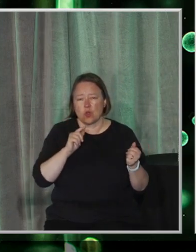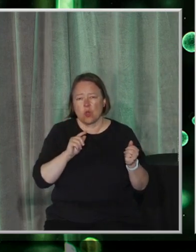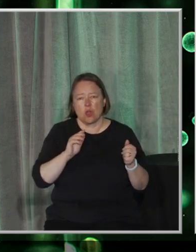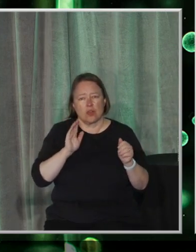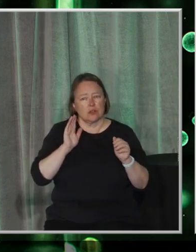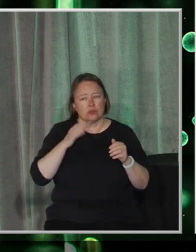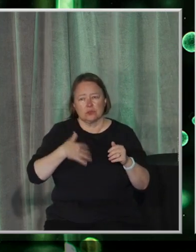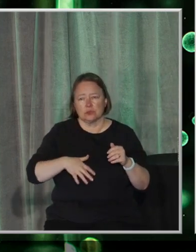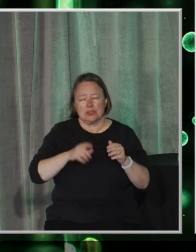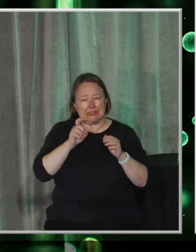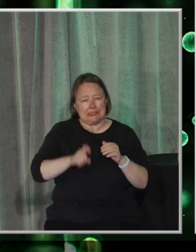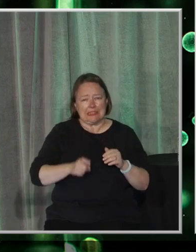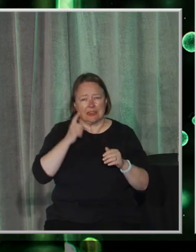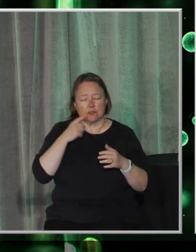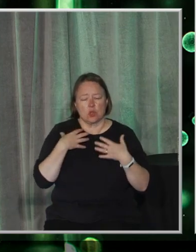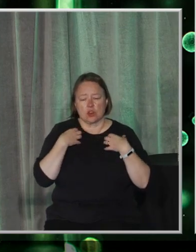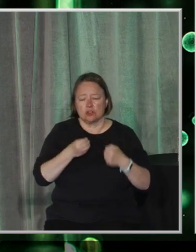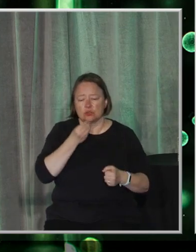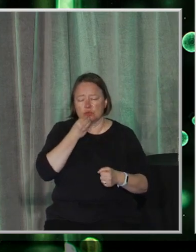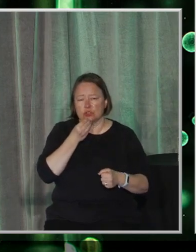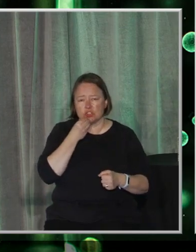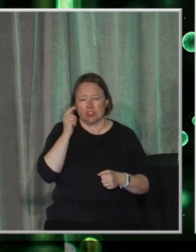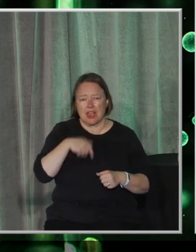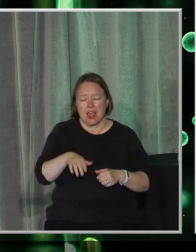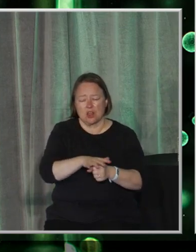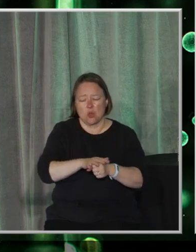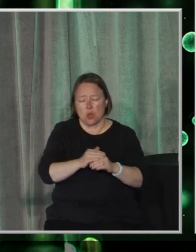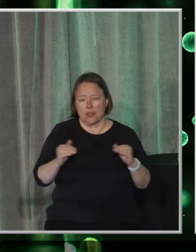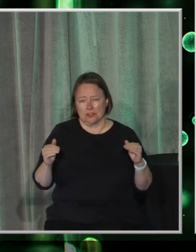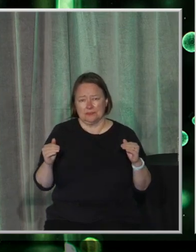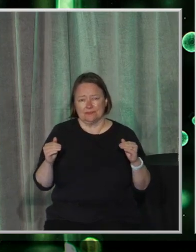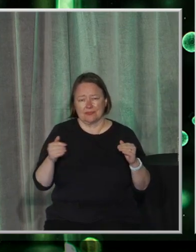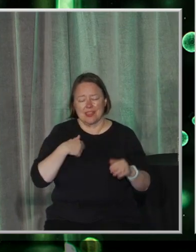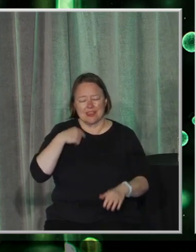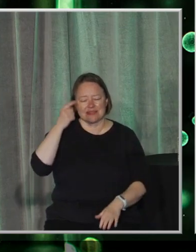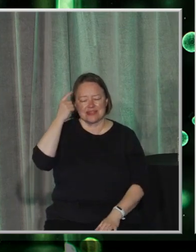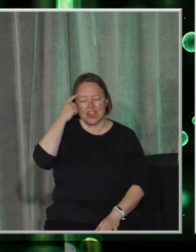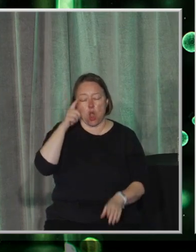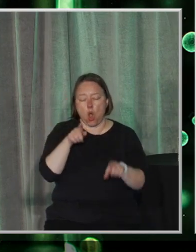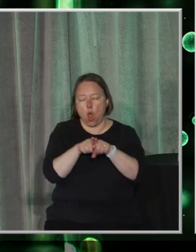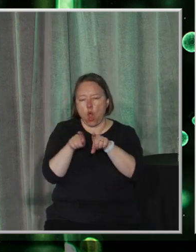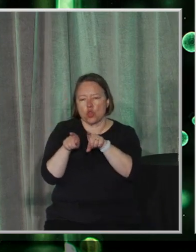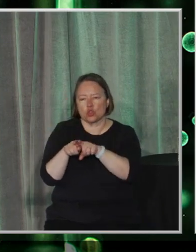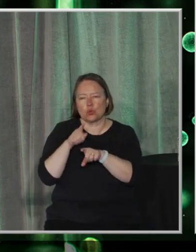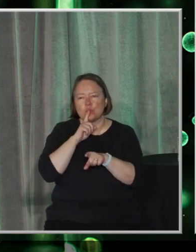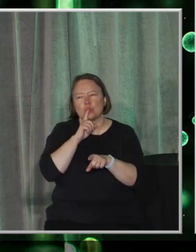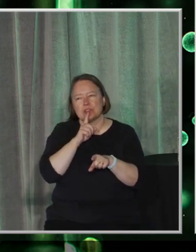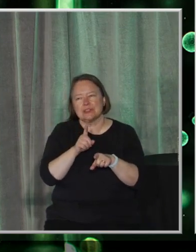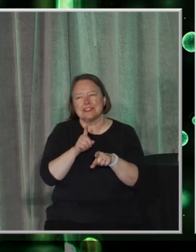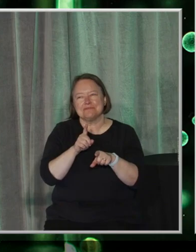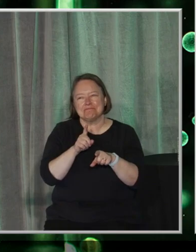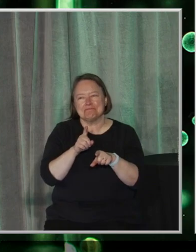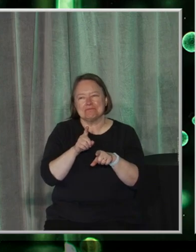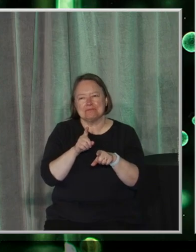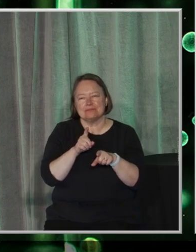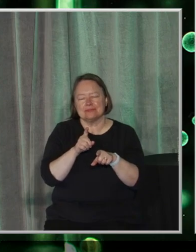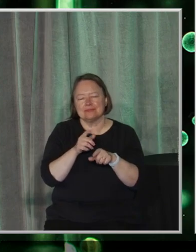of nutrition at a local level. I think also we were very